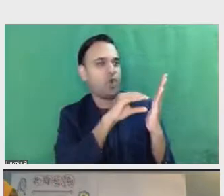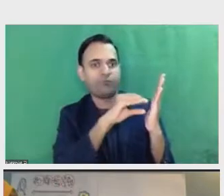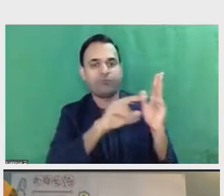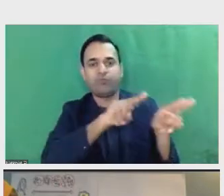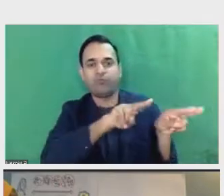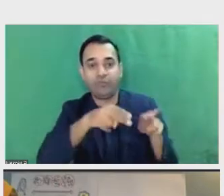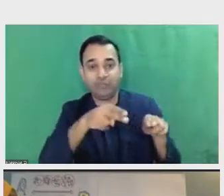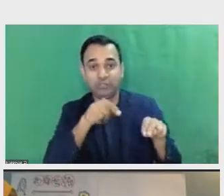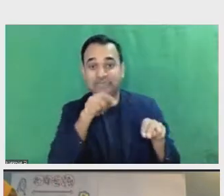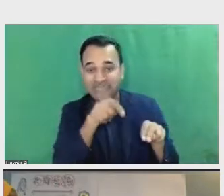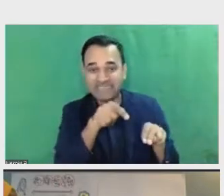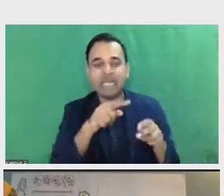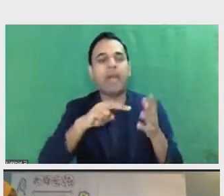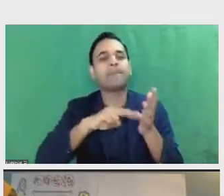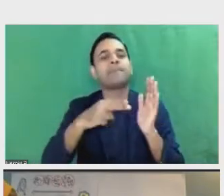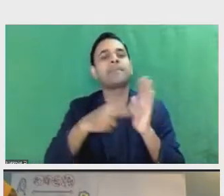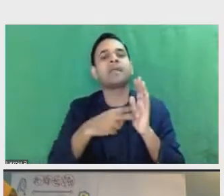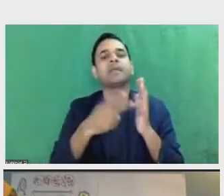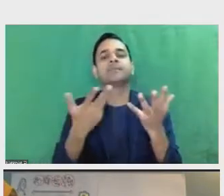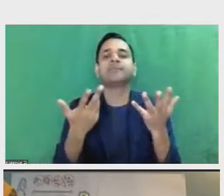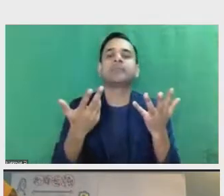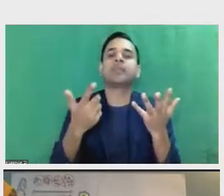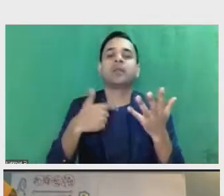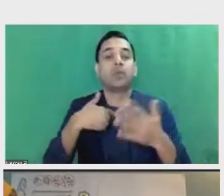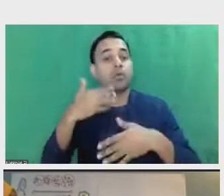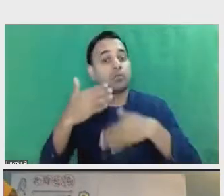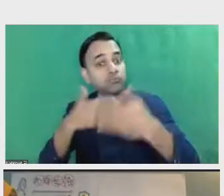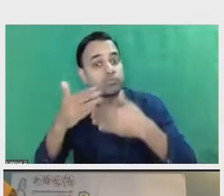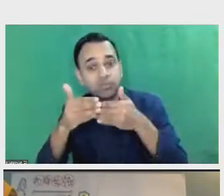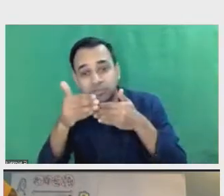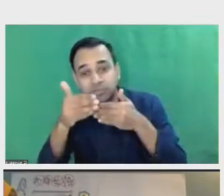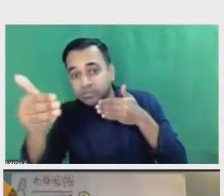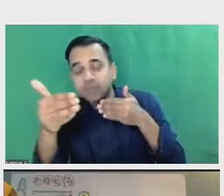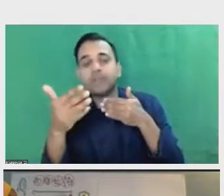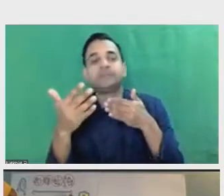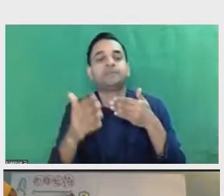Second, on the GBF, the Global Biodiversity Framework itself, I was listening